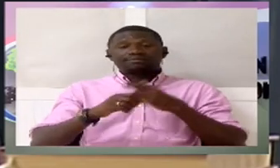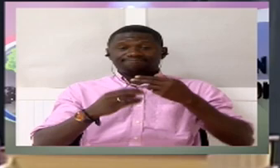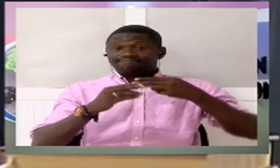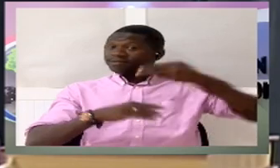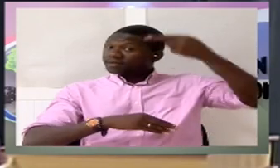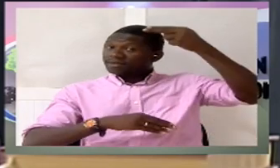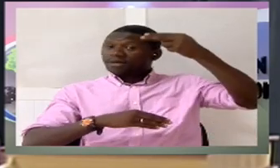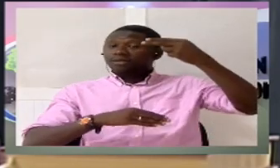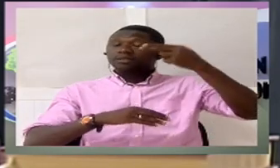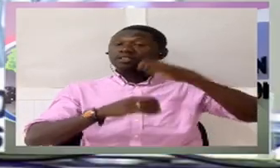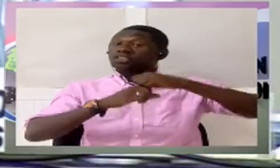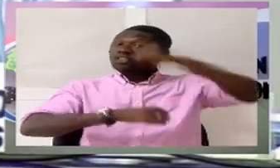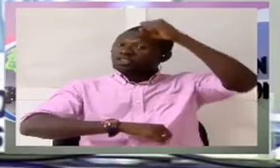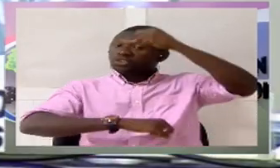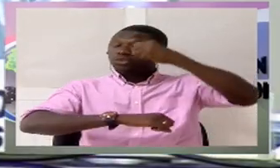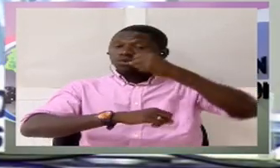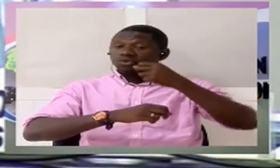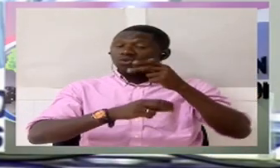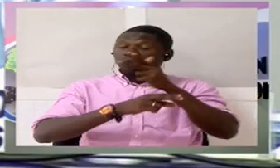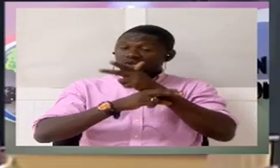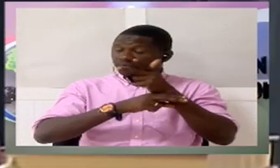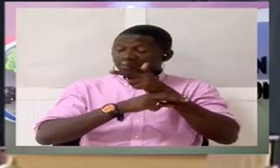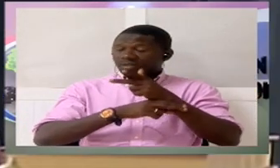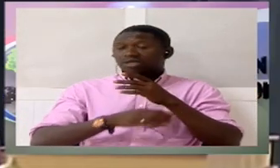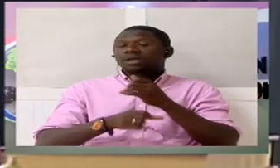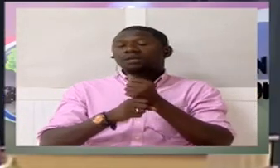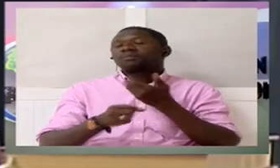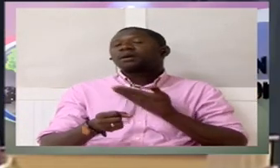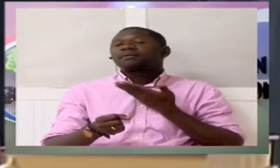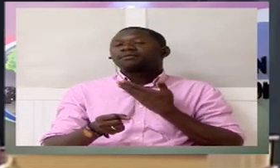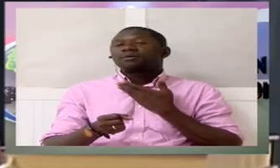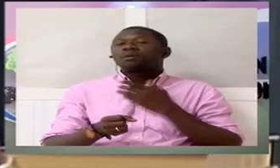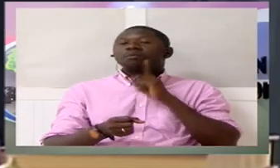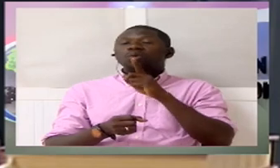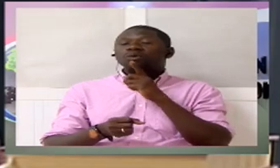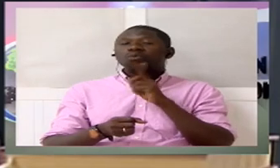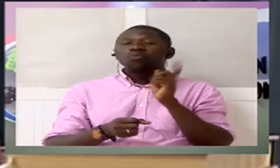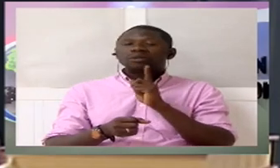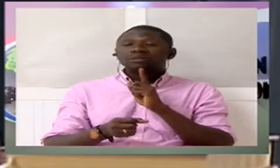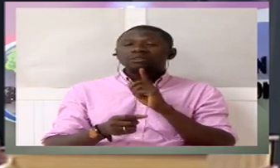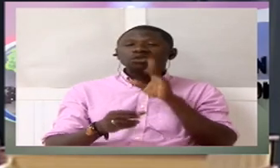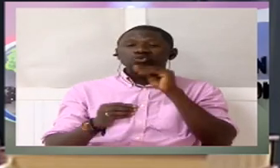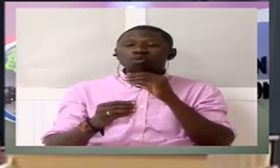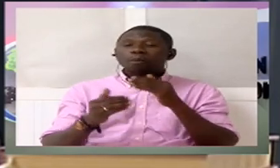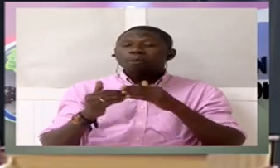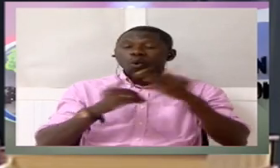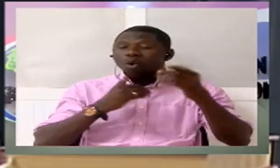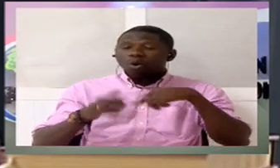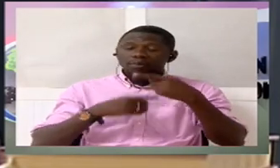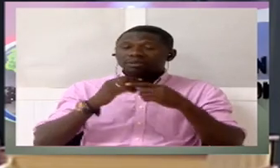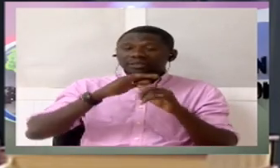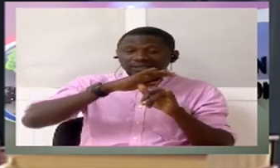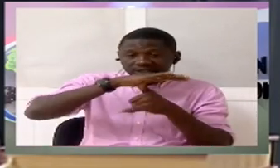did it also with some senior officers. But Ning junior officer Kamentamandi. But what we operated with the junior